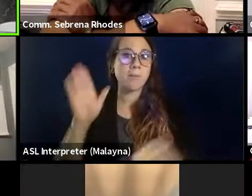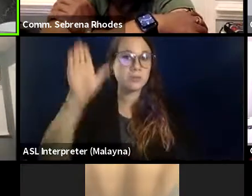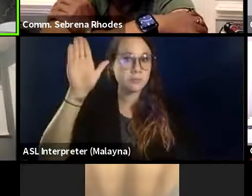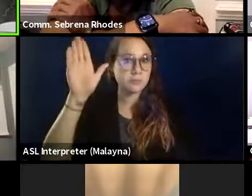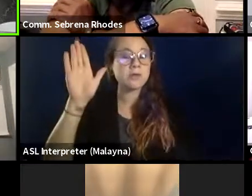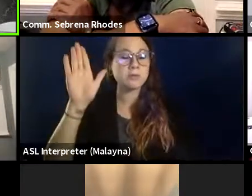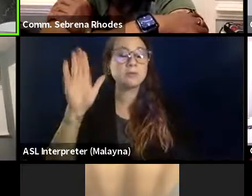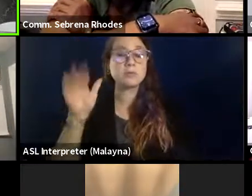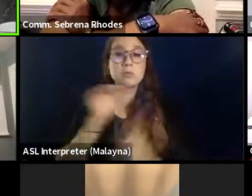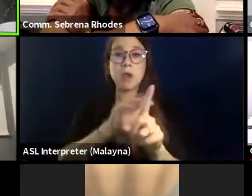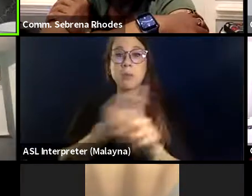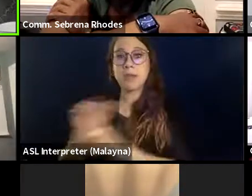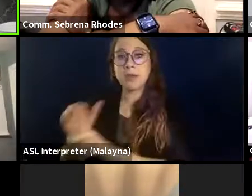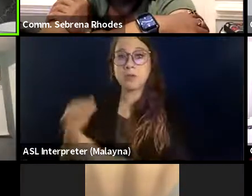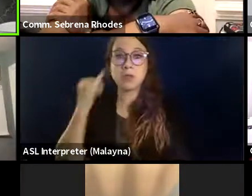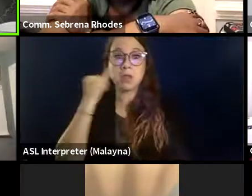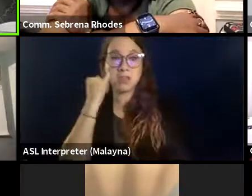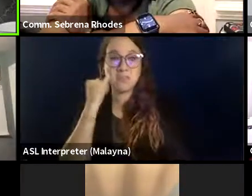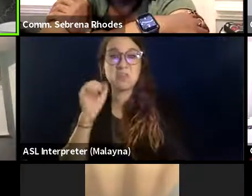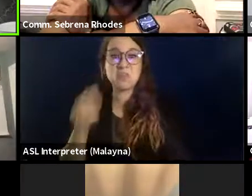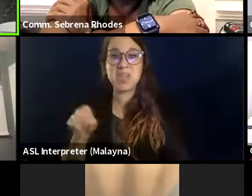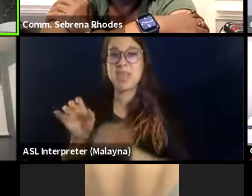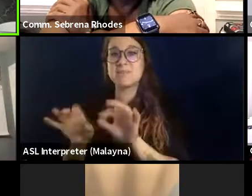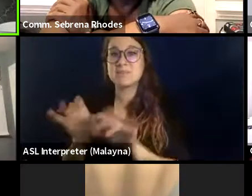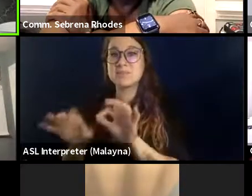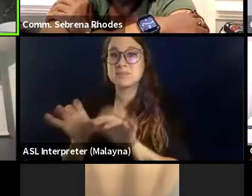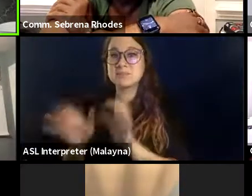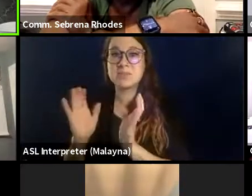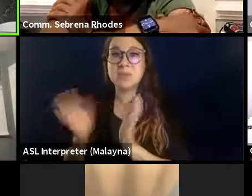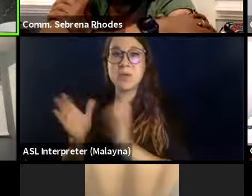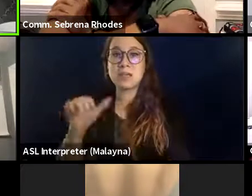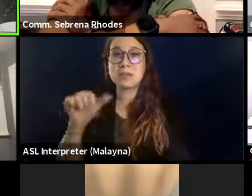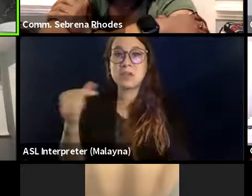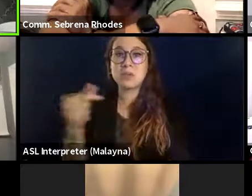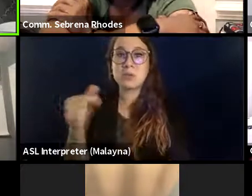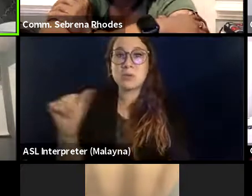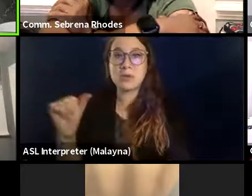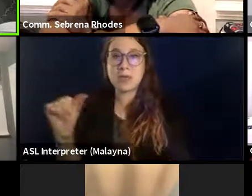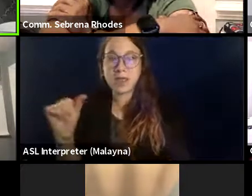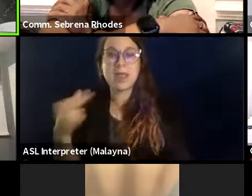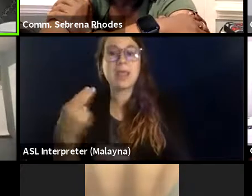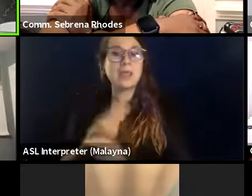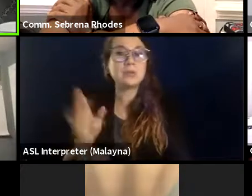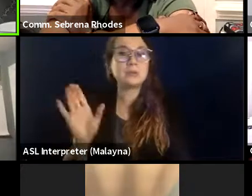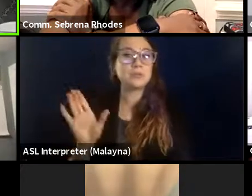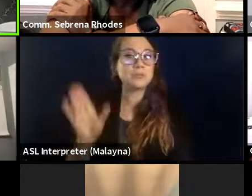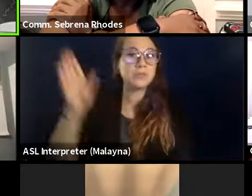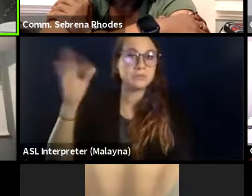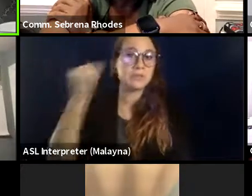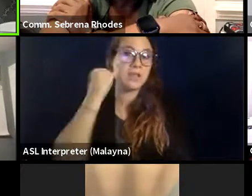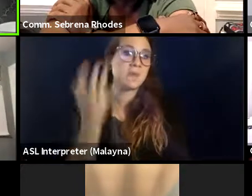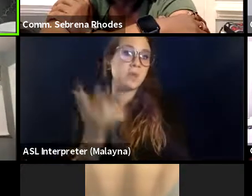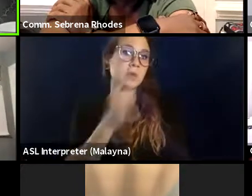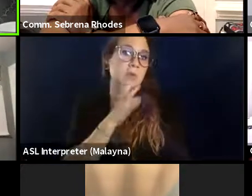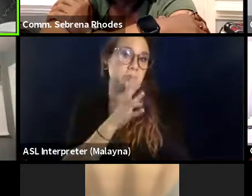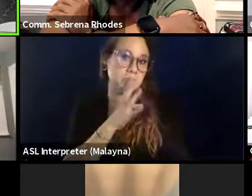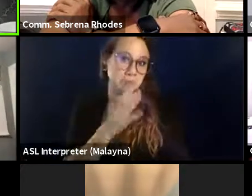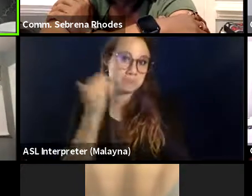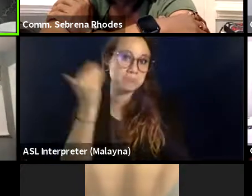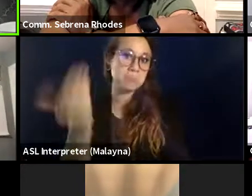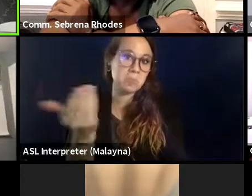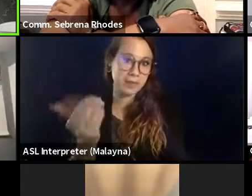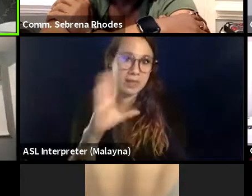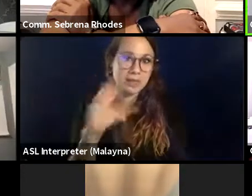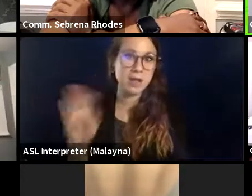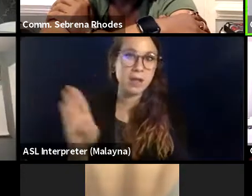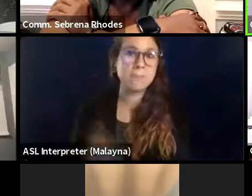reminder for folks, if you could please put questions in the Q&A and use the raise hand feature if you'd like to speak. Go ahead, Commissioner Cobb, you have the